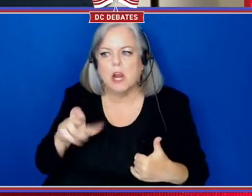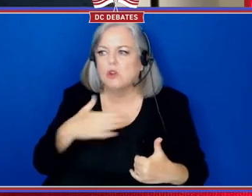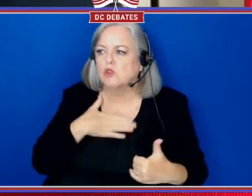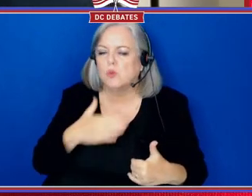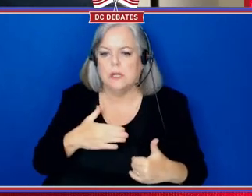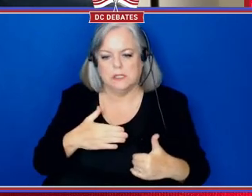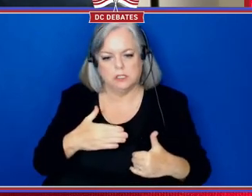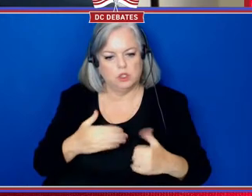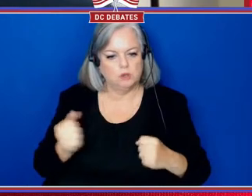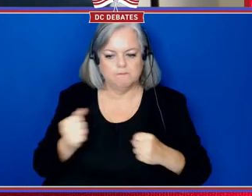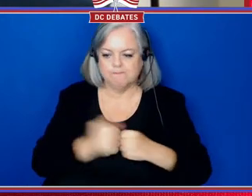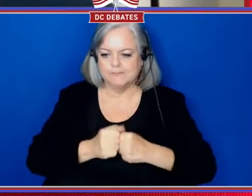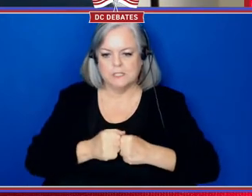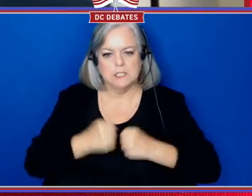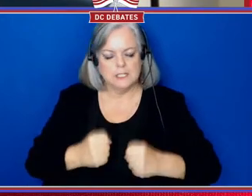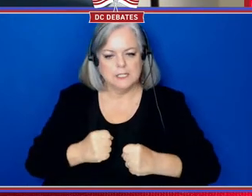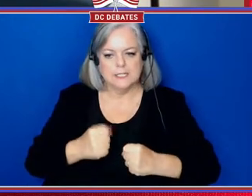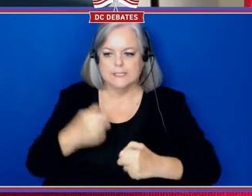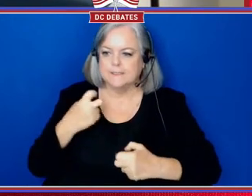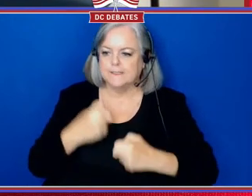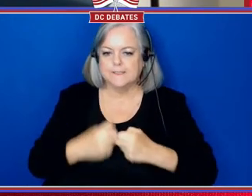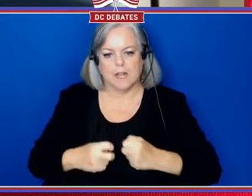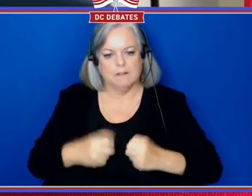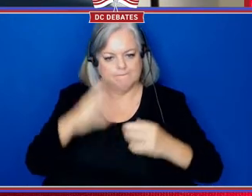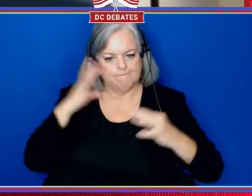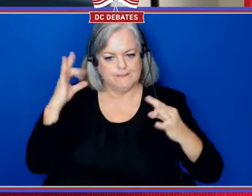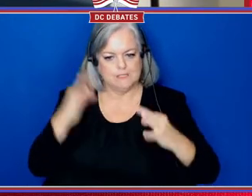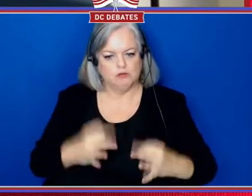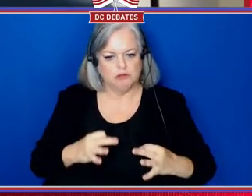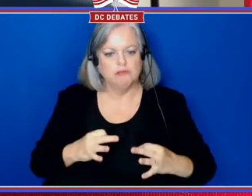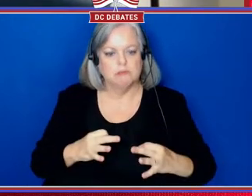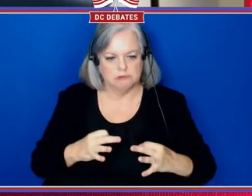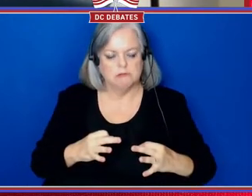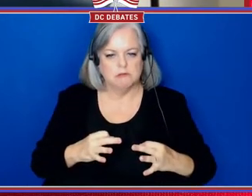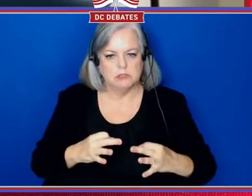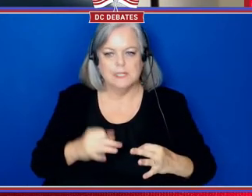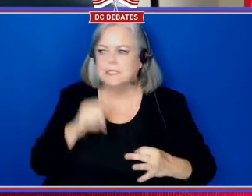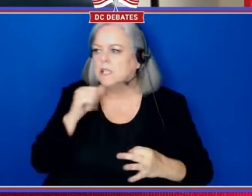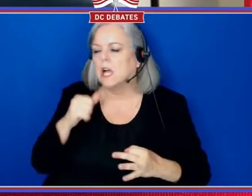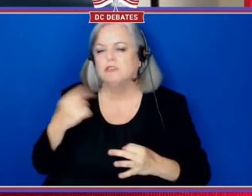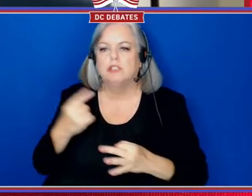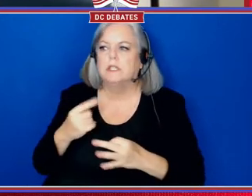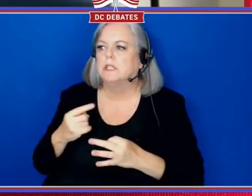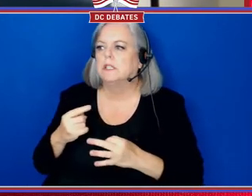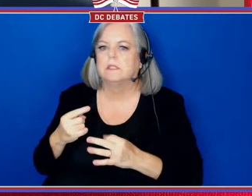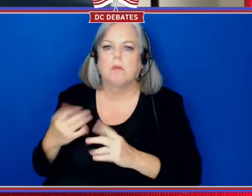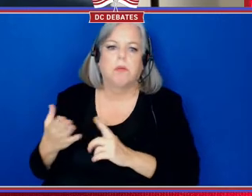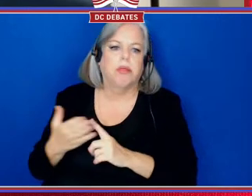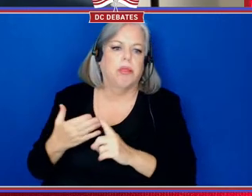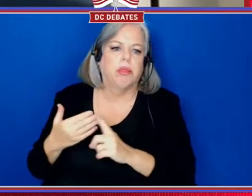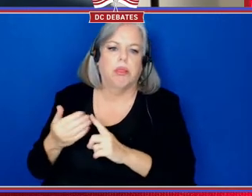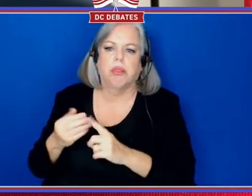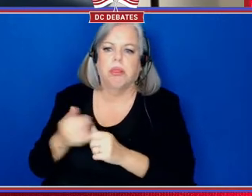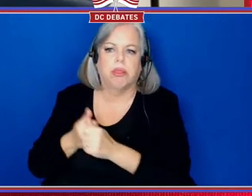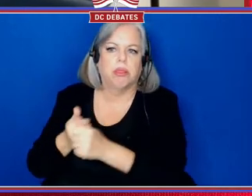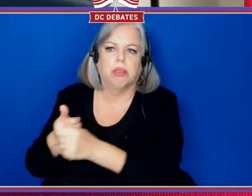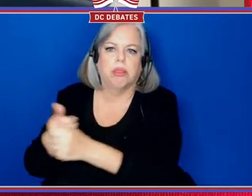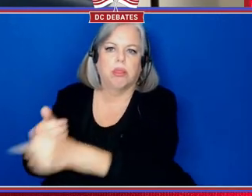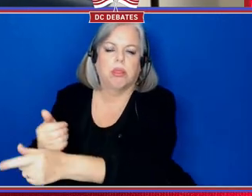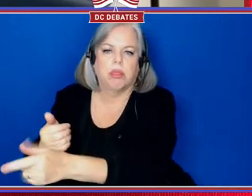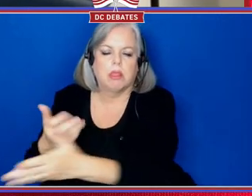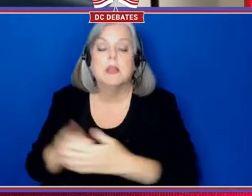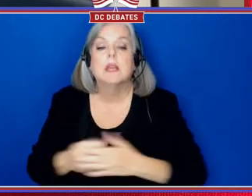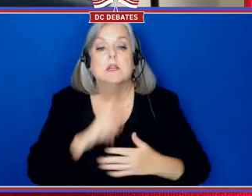go along with trendy words of the day. And it is very